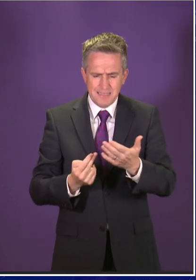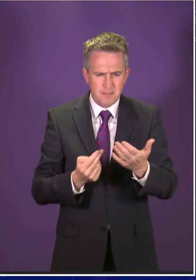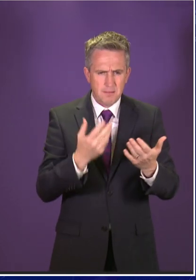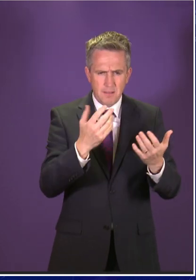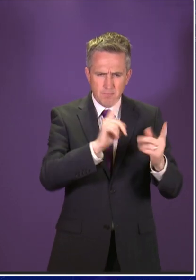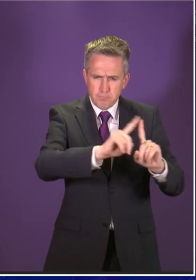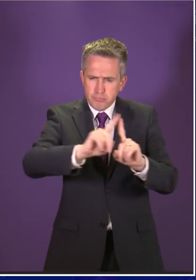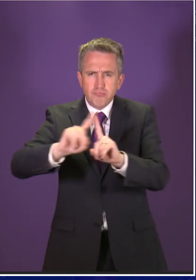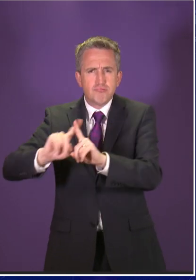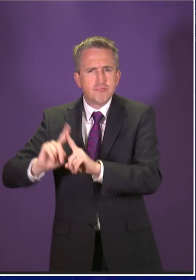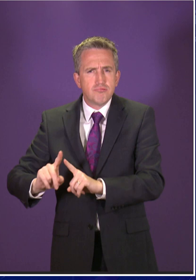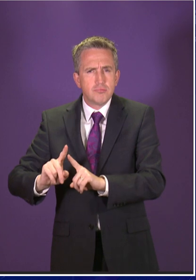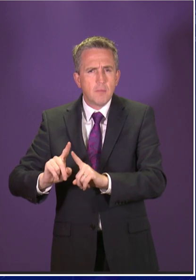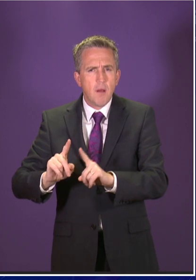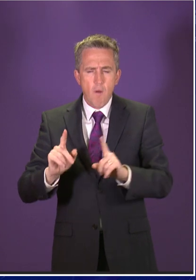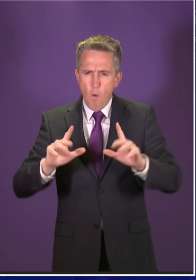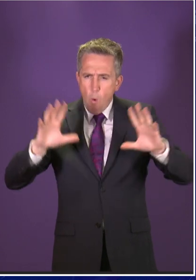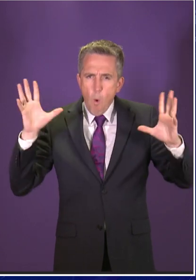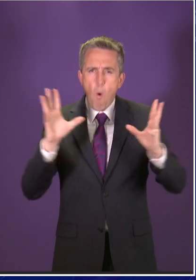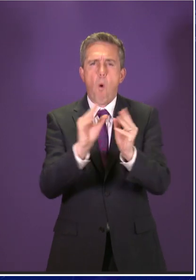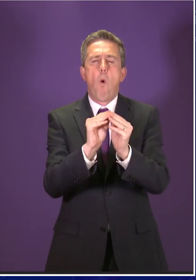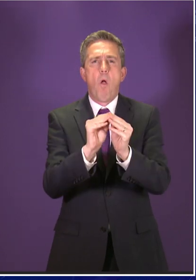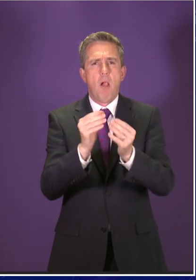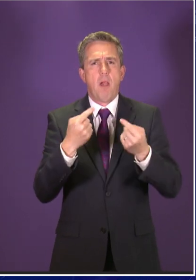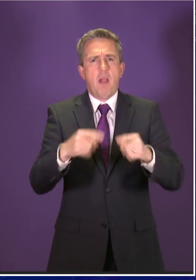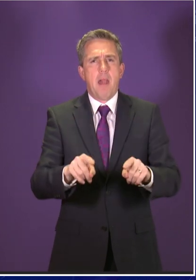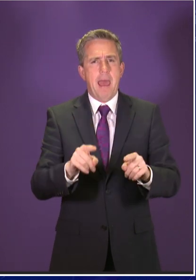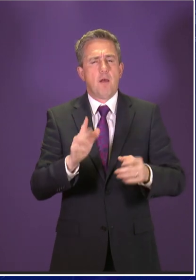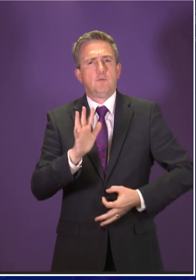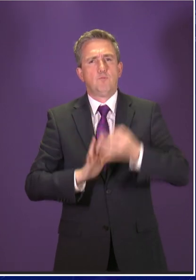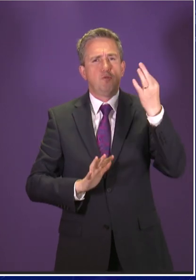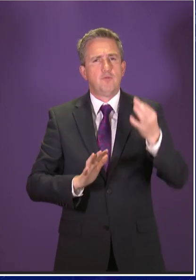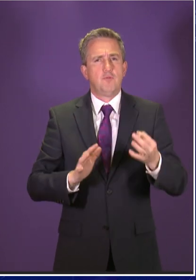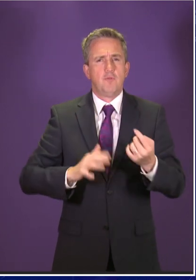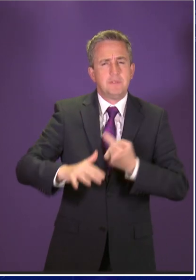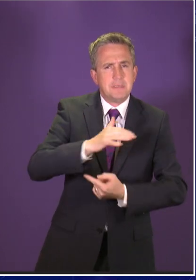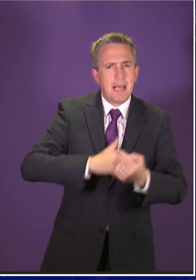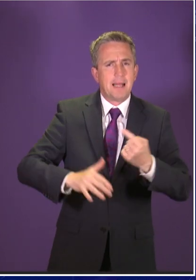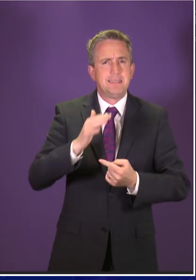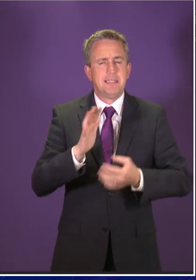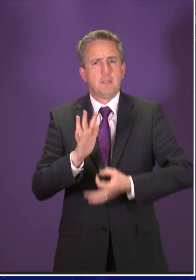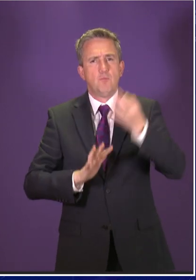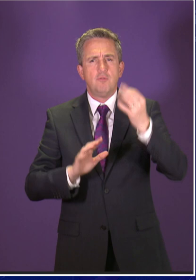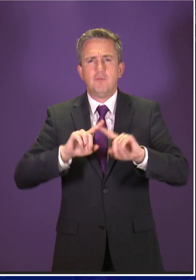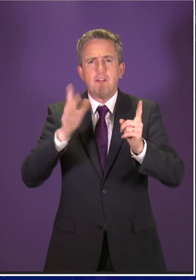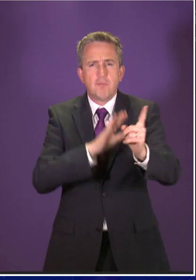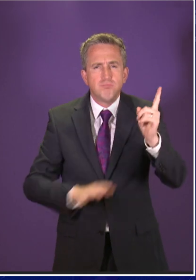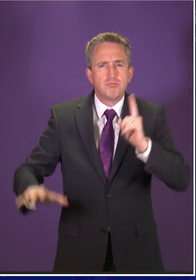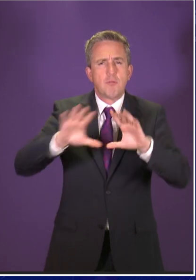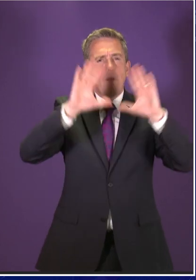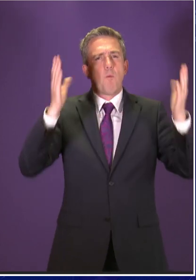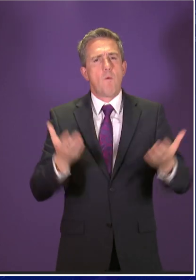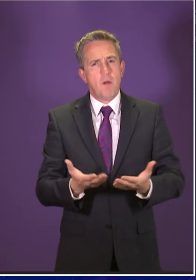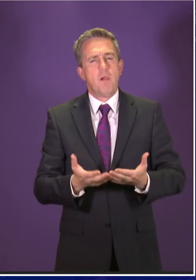each other are fundamental to the vibrancy and cohesiveness of the places in the world we seek to